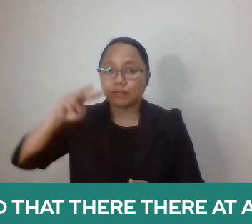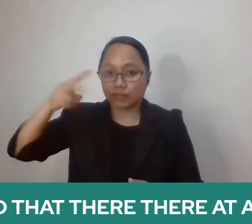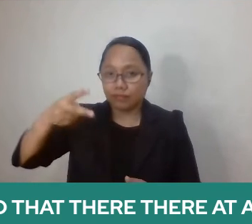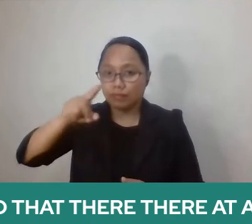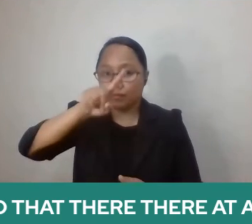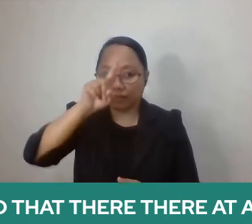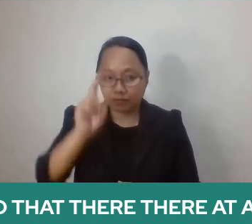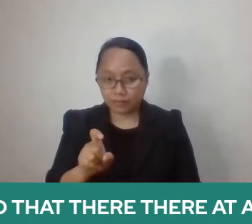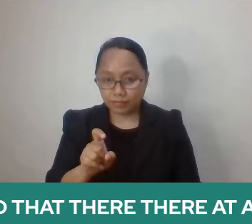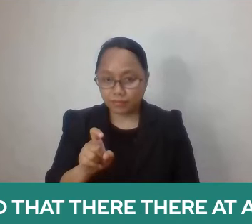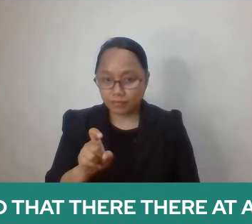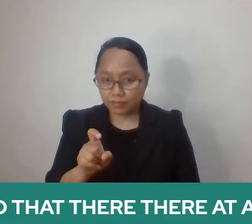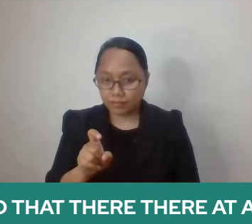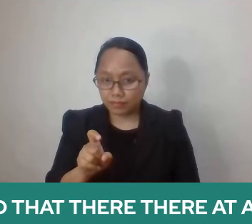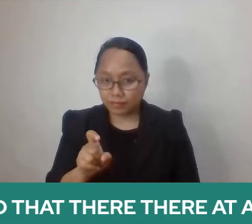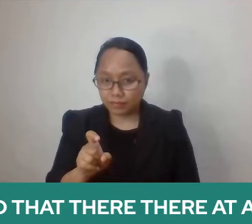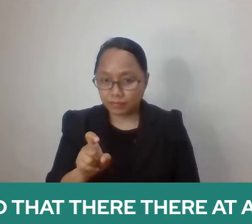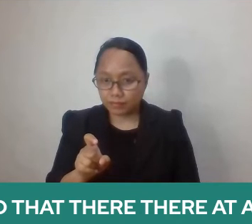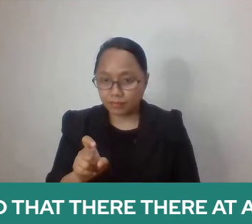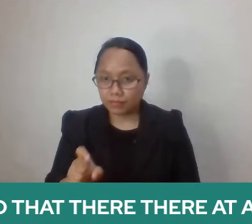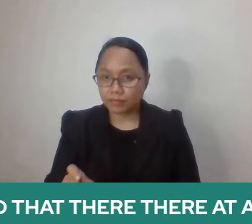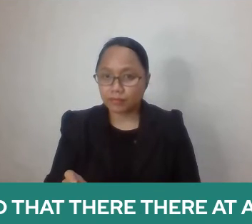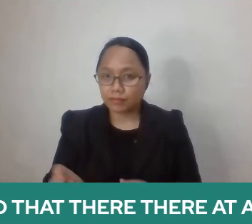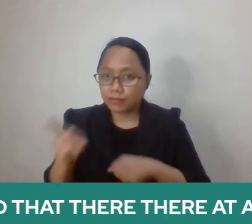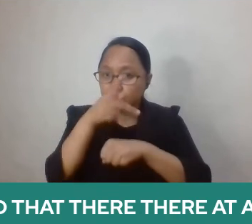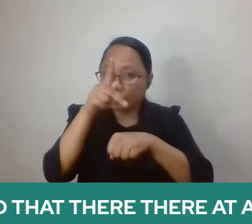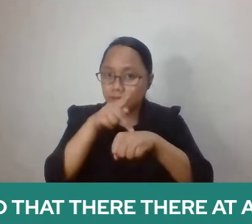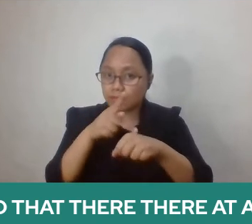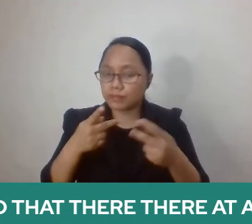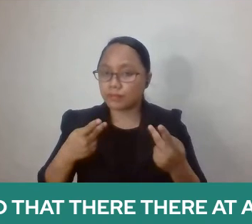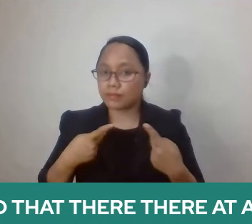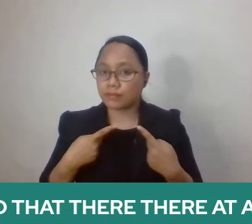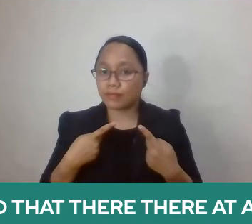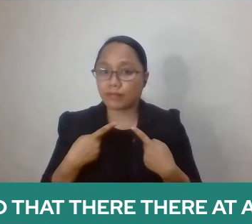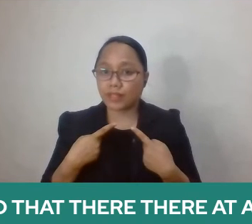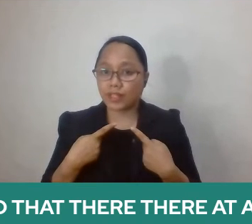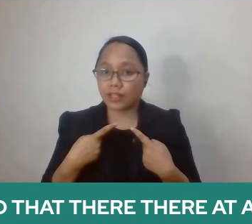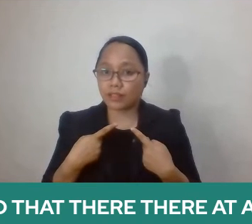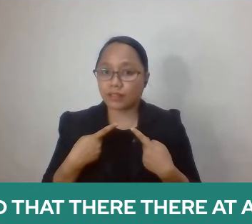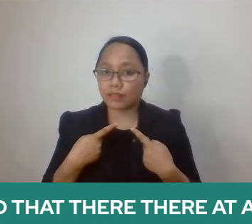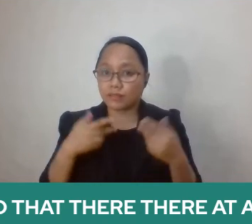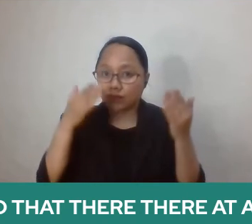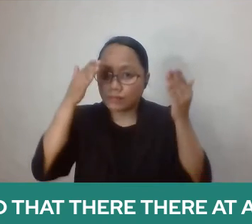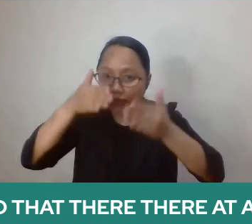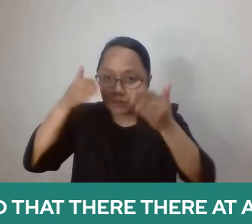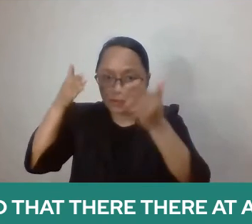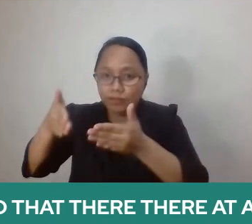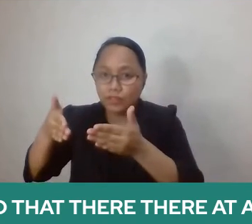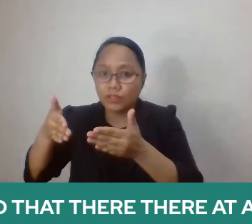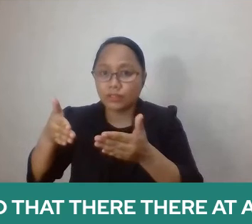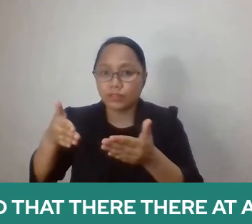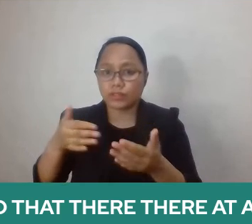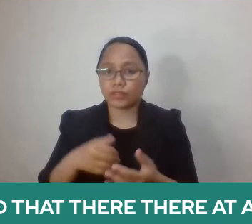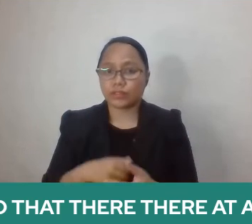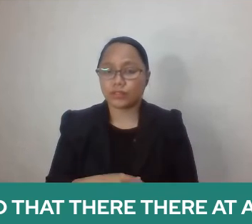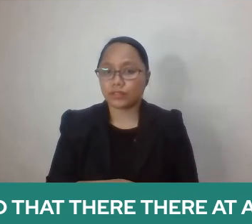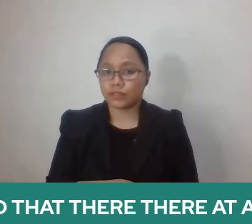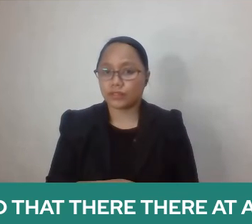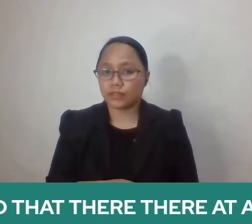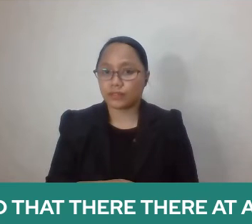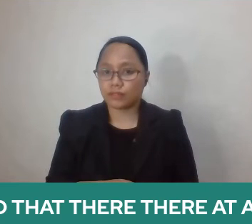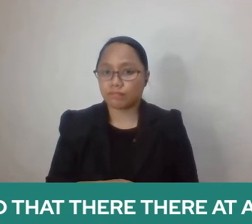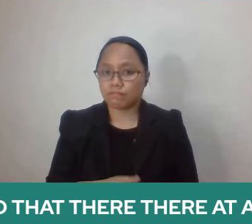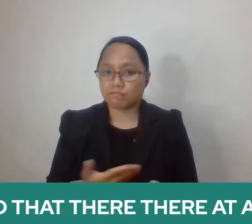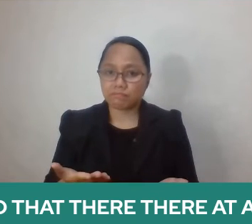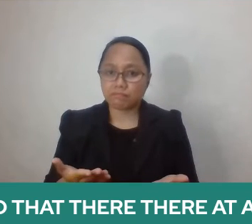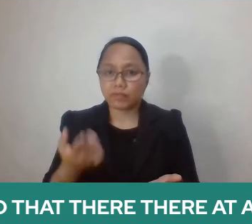that because in the Philippines, we have a number of overseas contract workers who are working in Malaysia, she's also